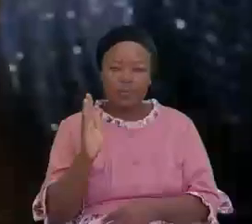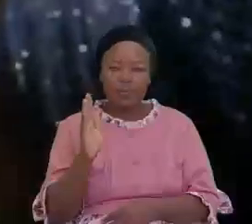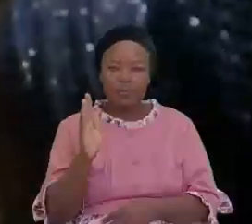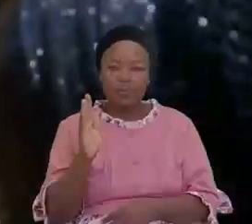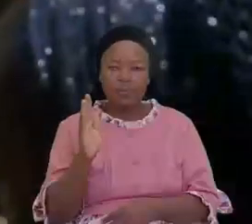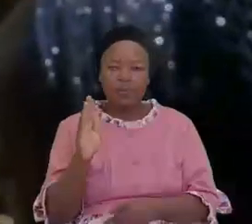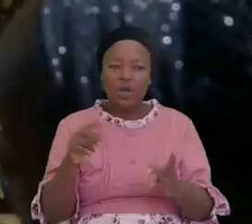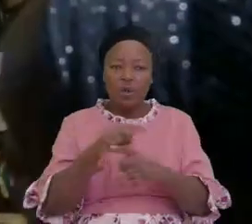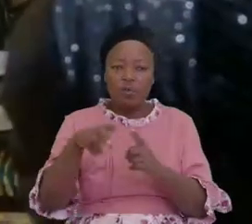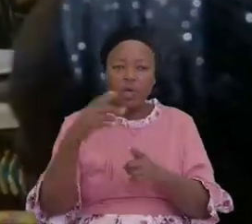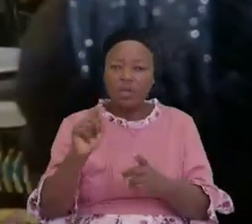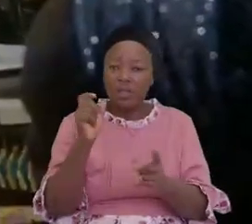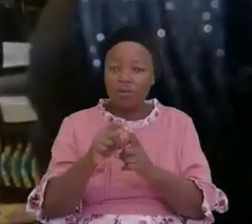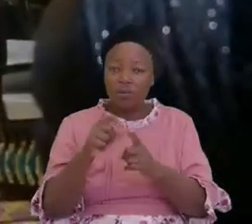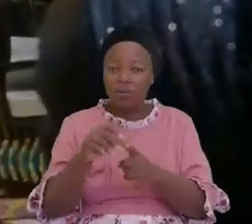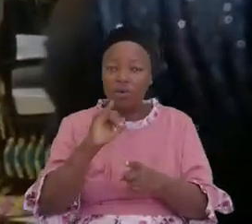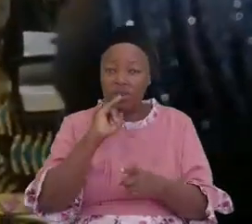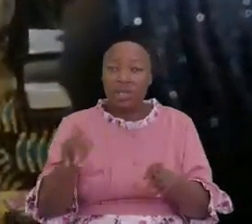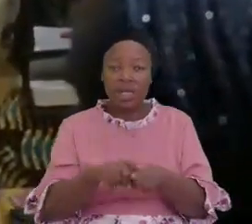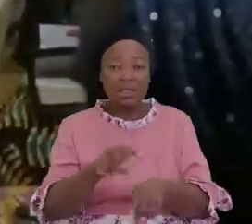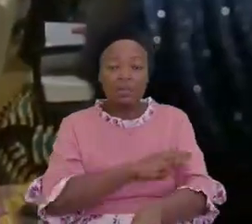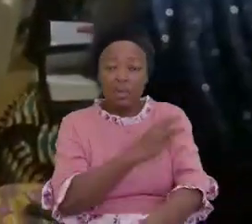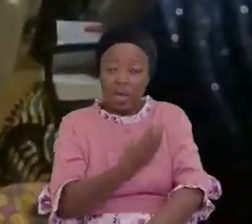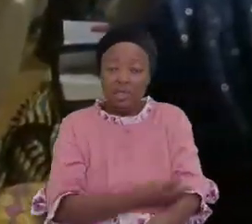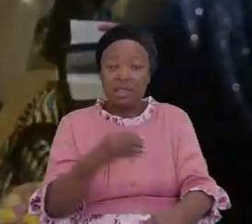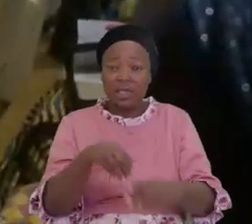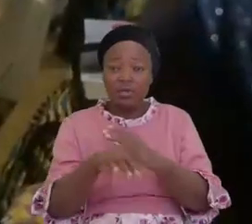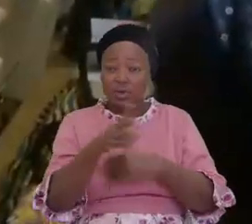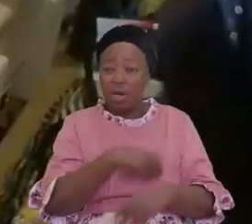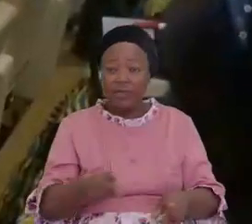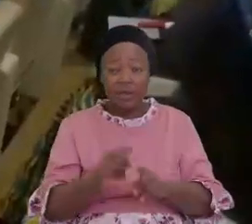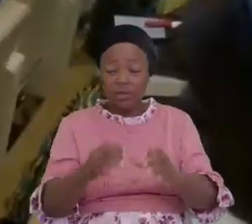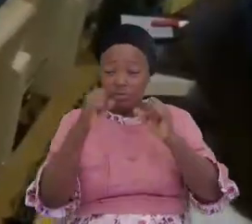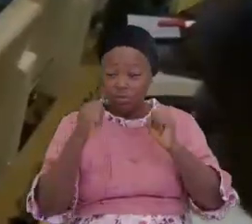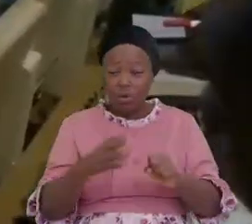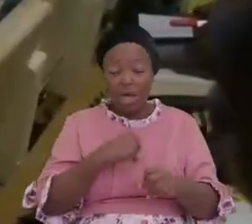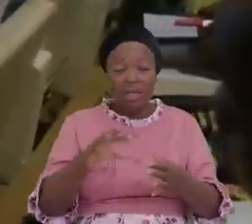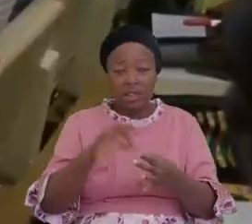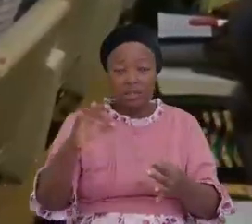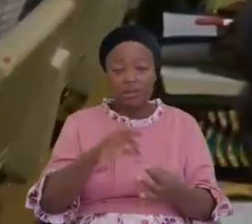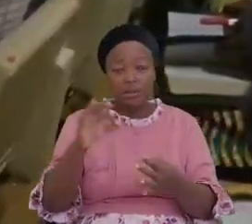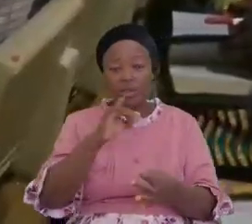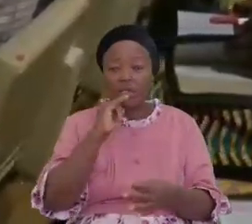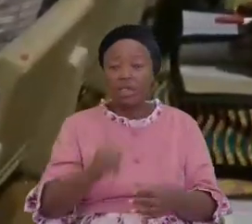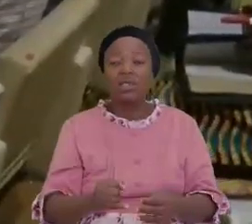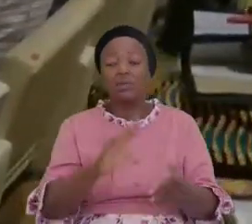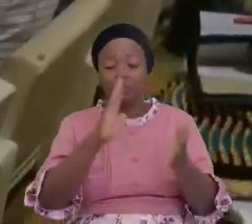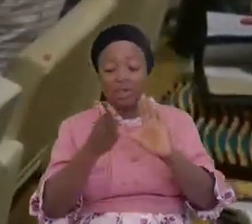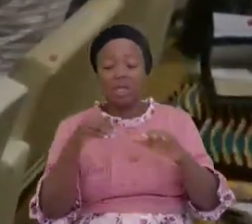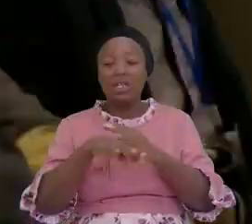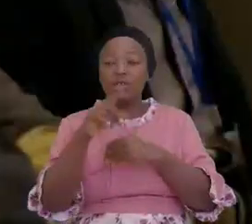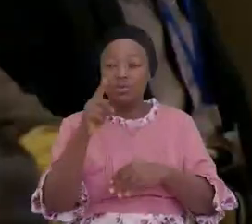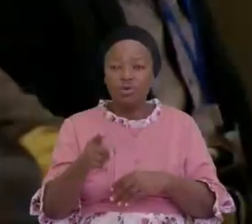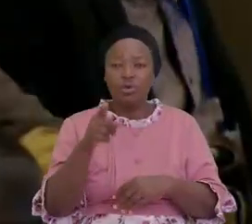When the word is as mighty in you, as the Spirit is mightily present in you, you